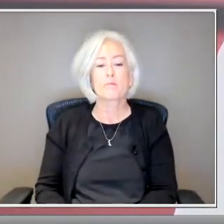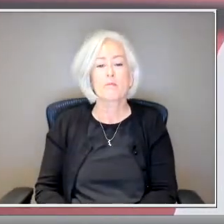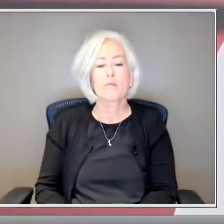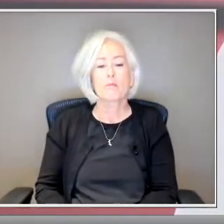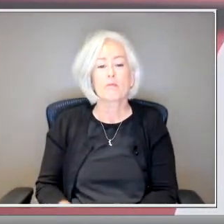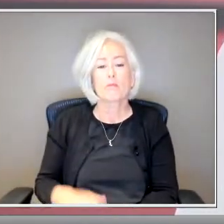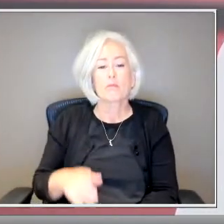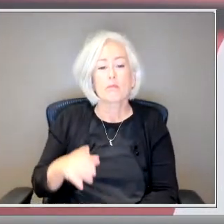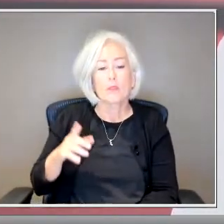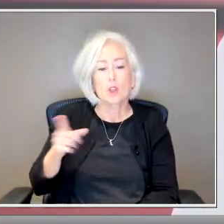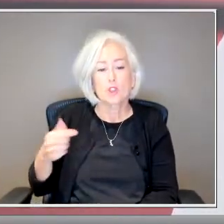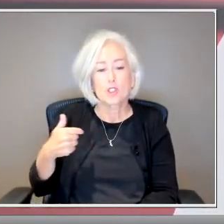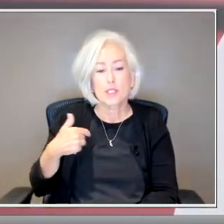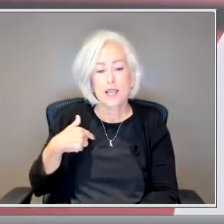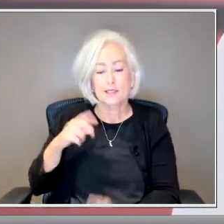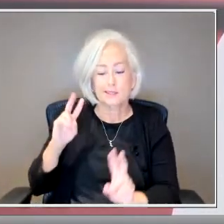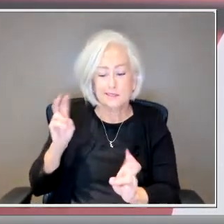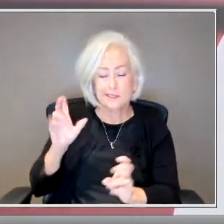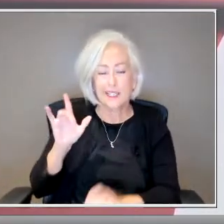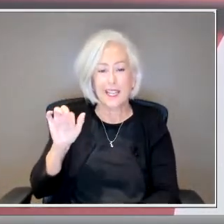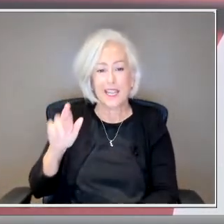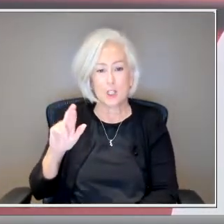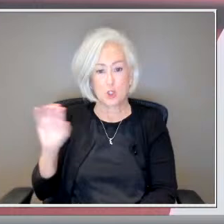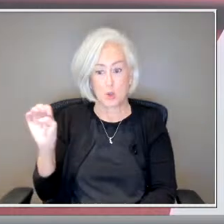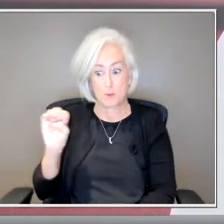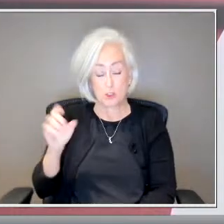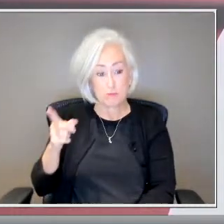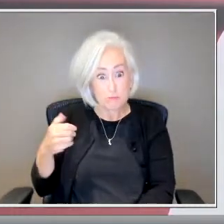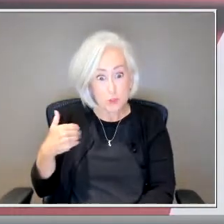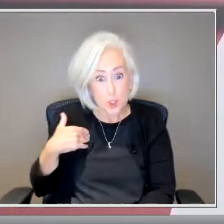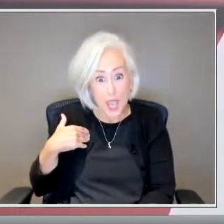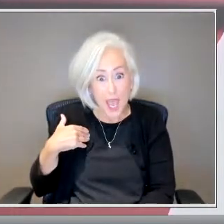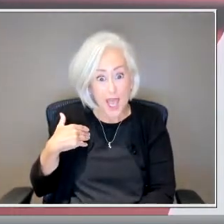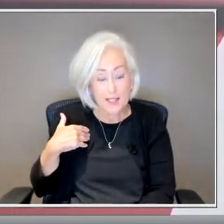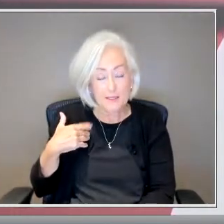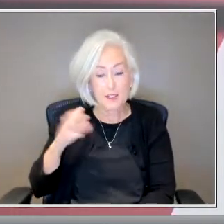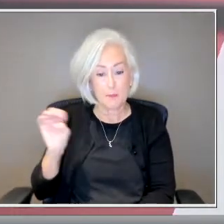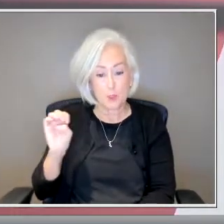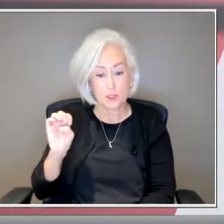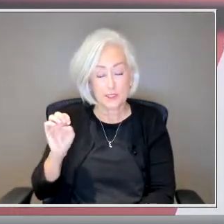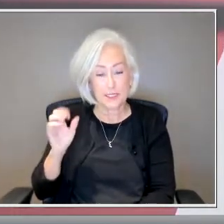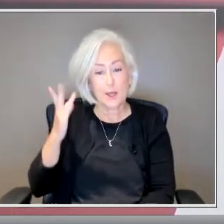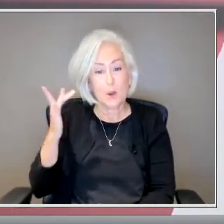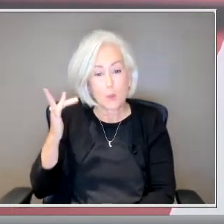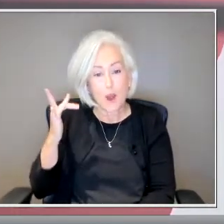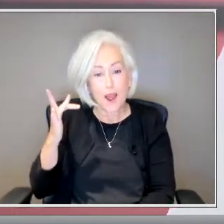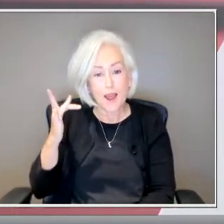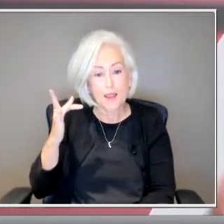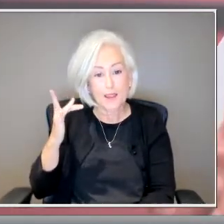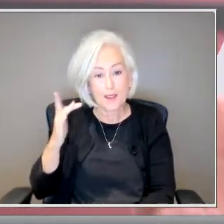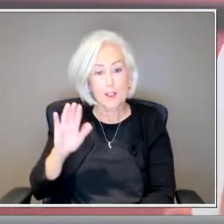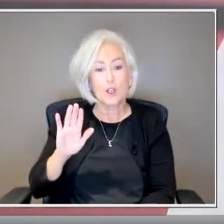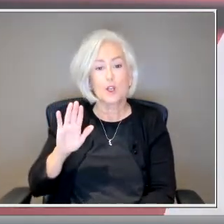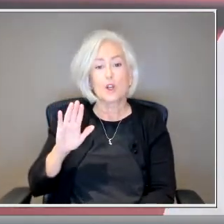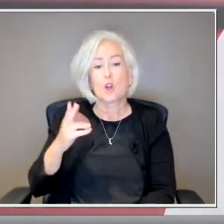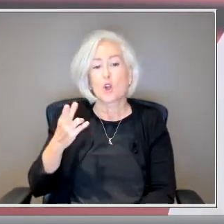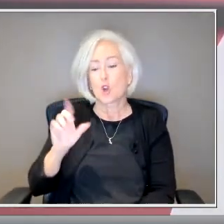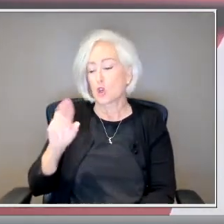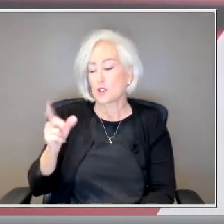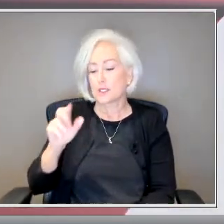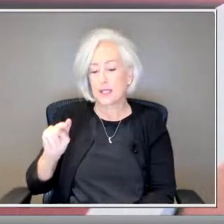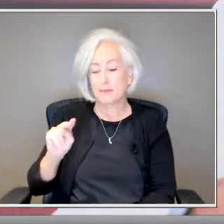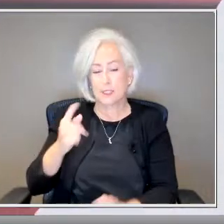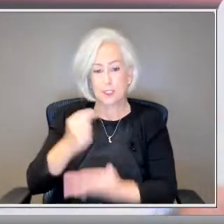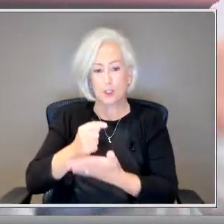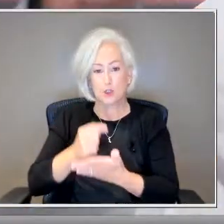cancer emergencies. Well, she had an emergency because we know that interruptions in Herceptin treatment, if you don't get a year, are